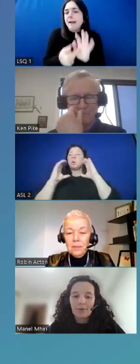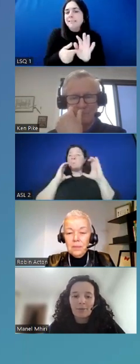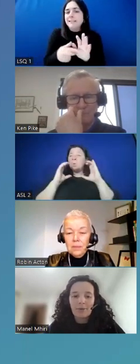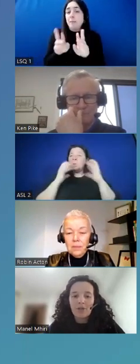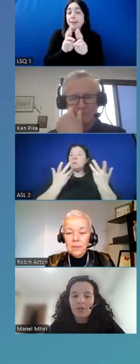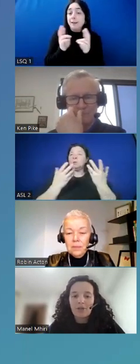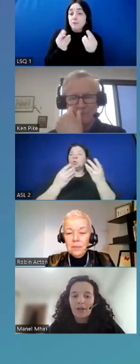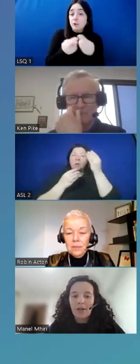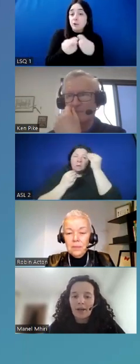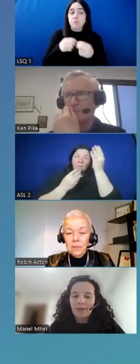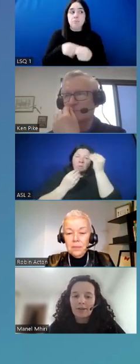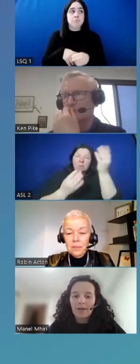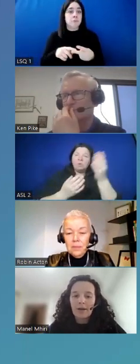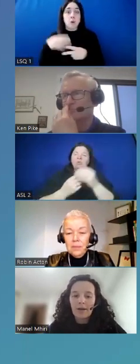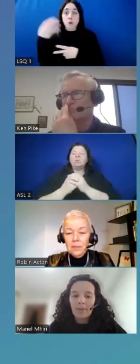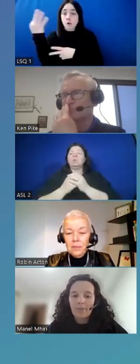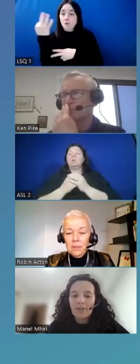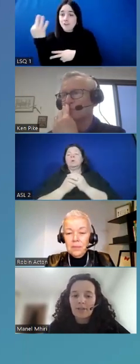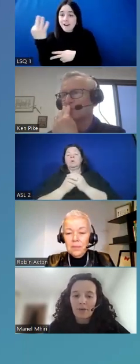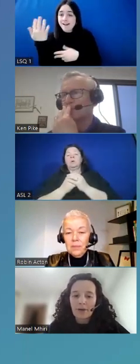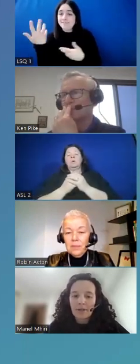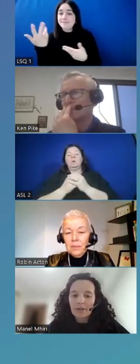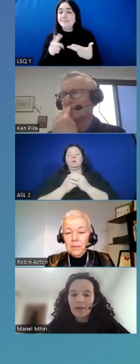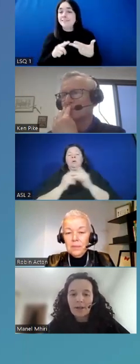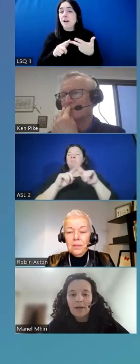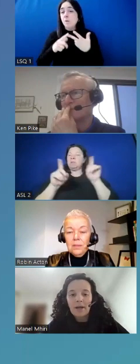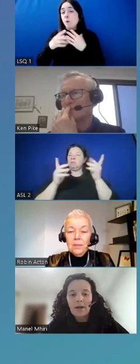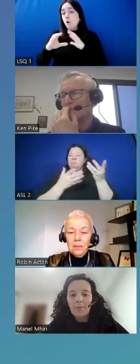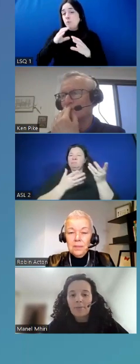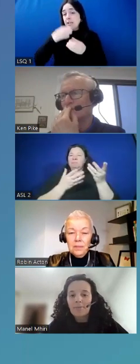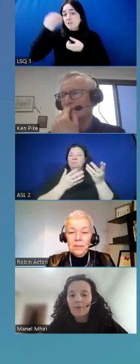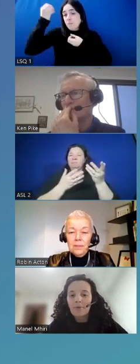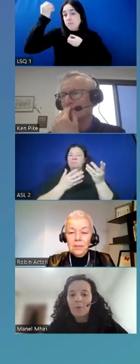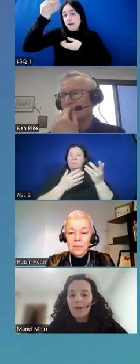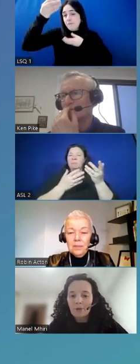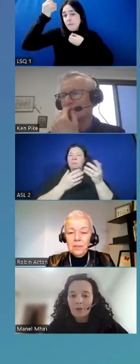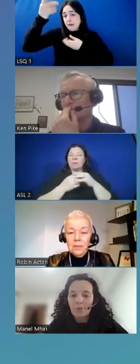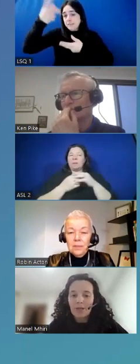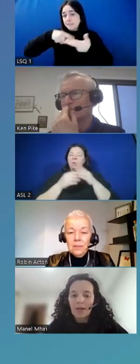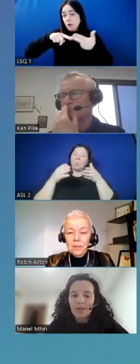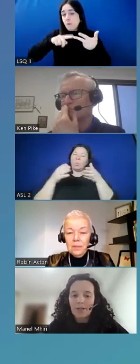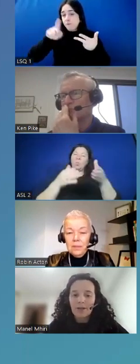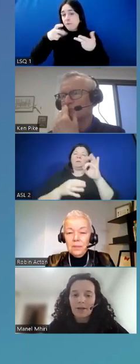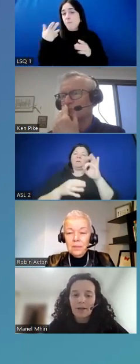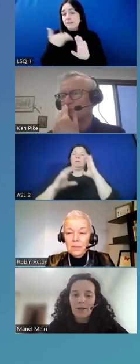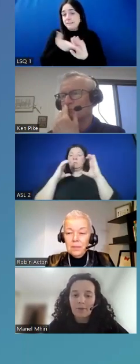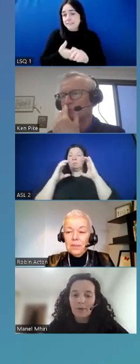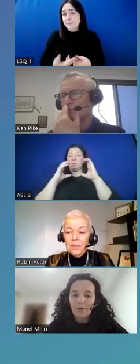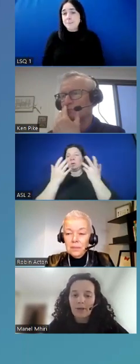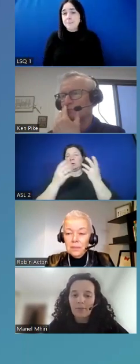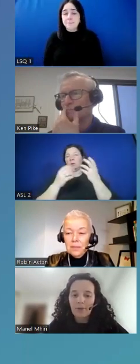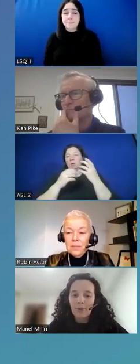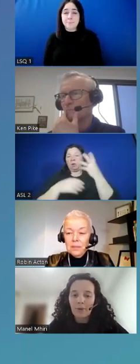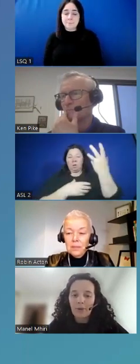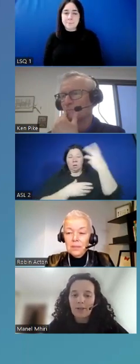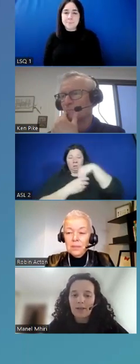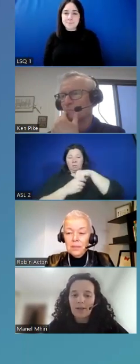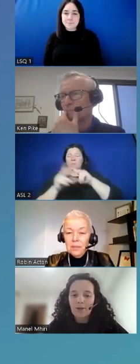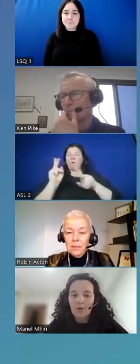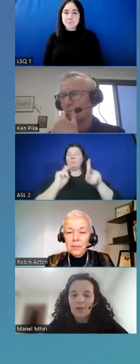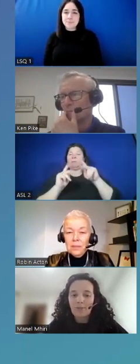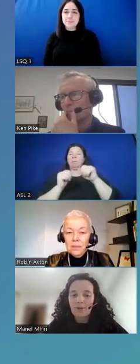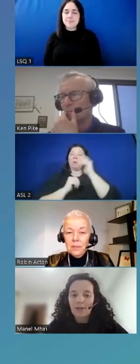communication, information, and different ways of communicating and involving people